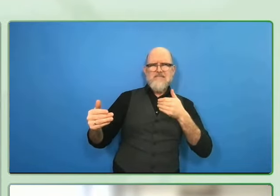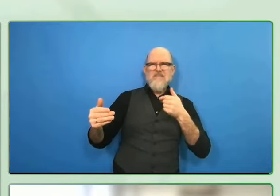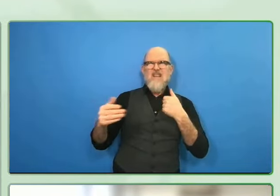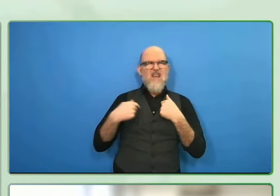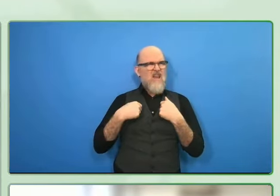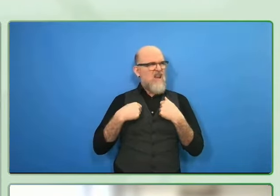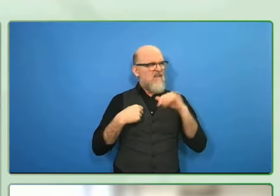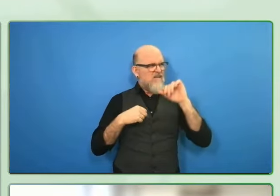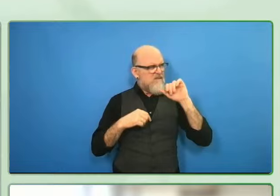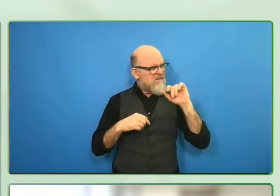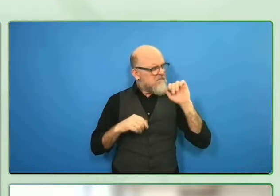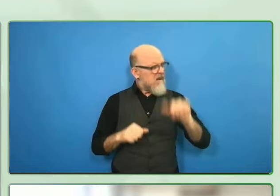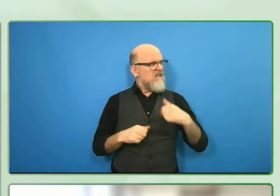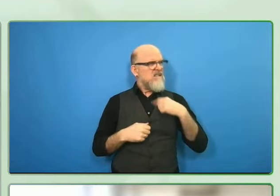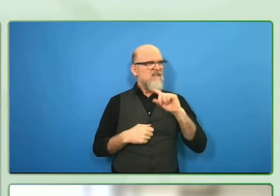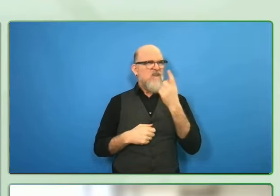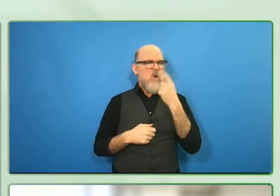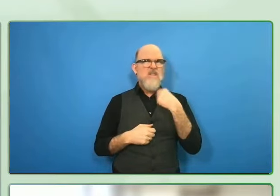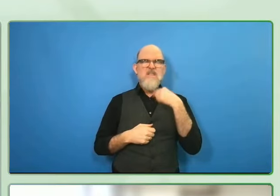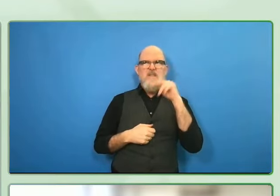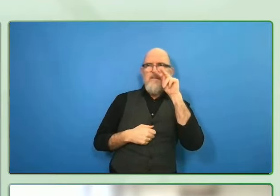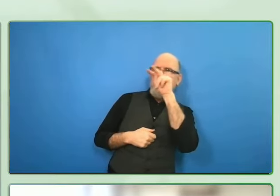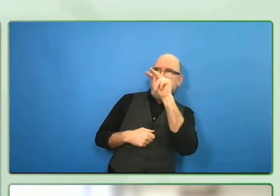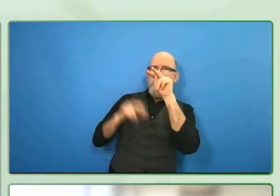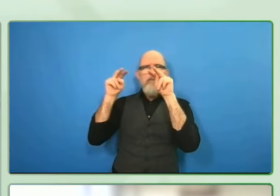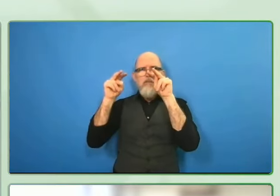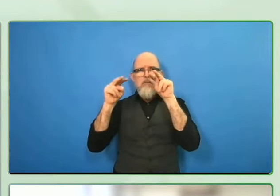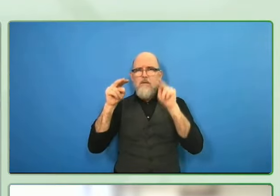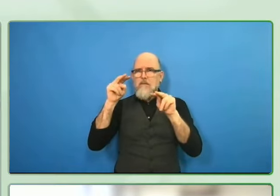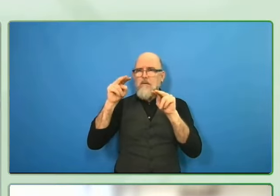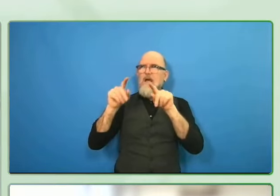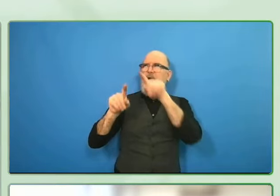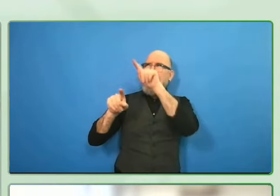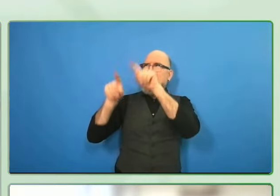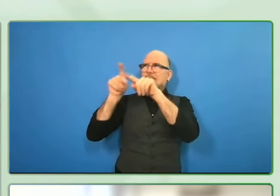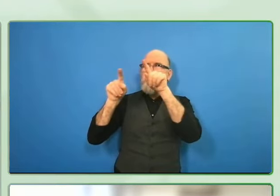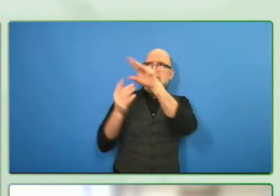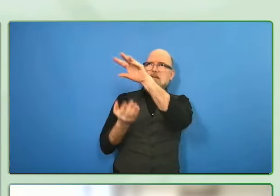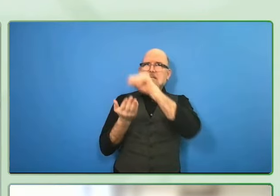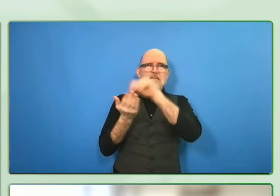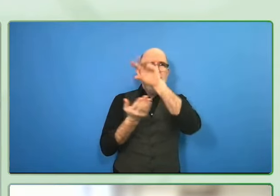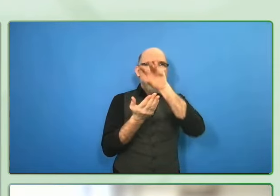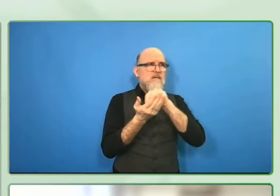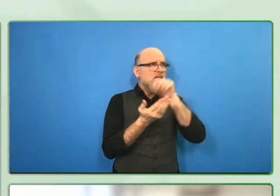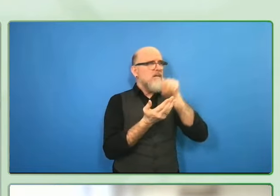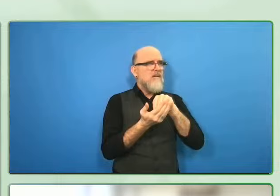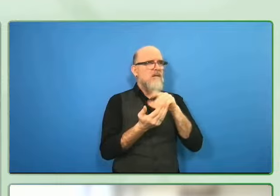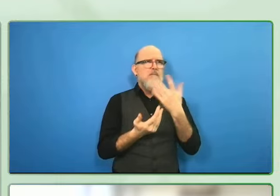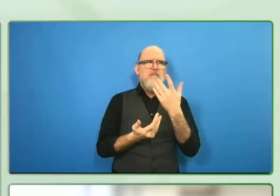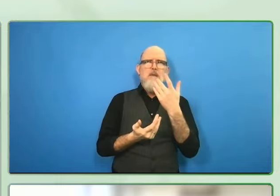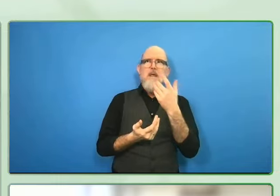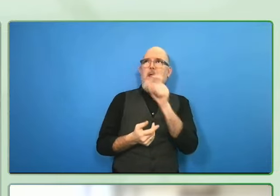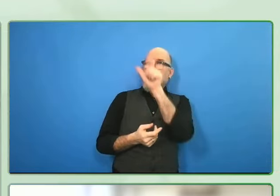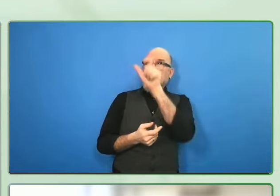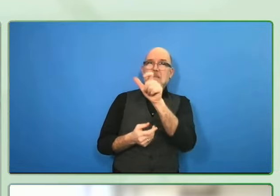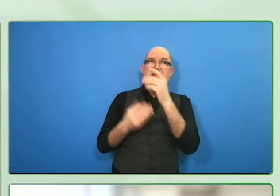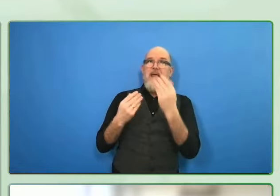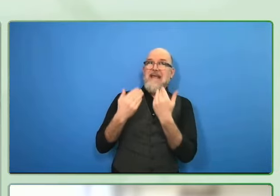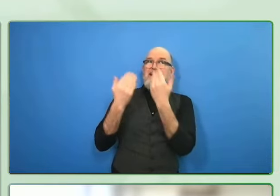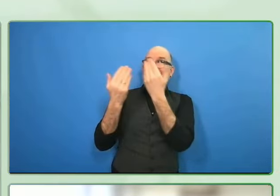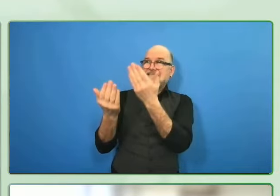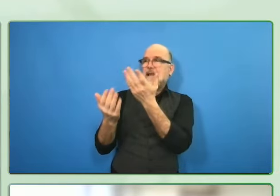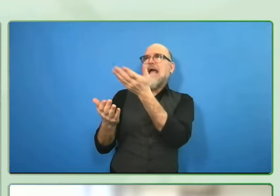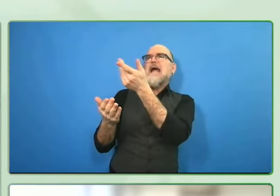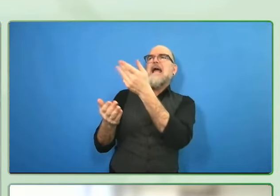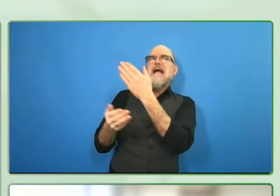demonstrate that treating people fairly by giving them the tools they need because they have a disability and or health condition enhances